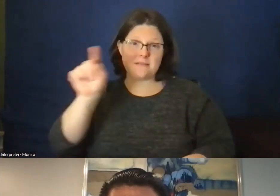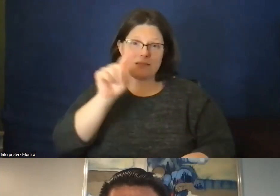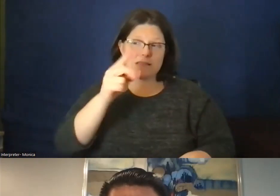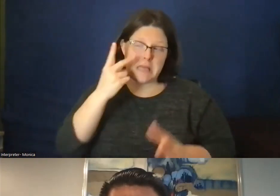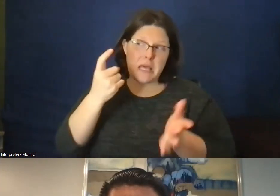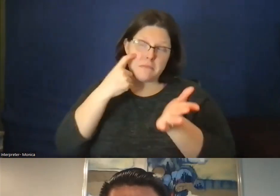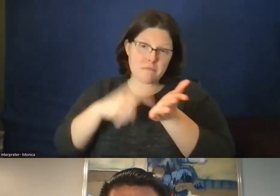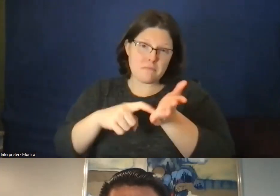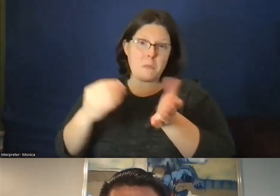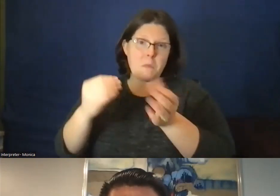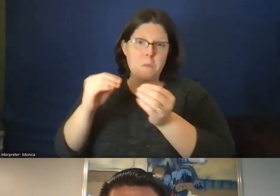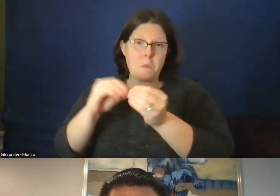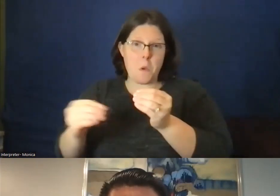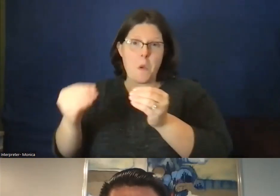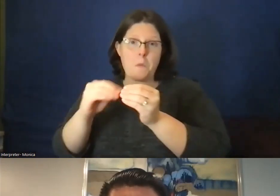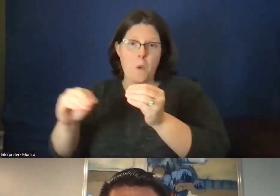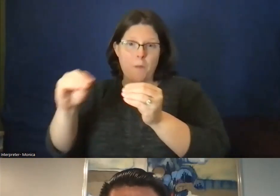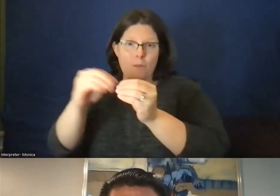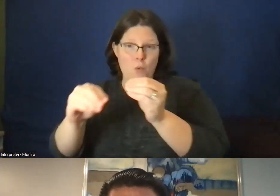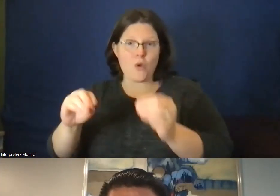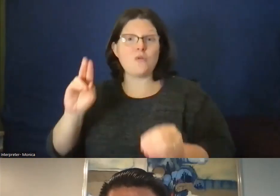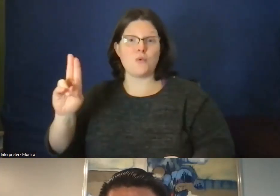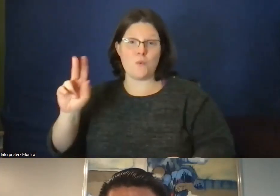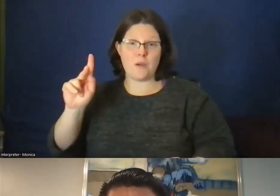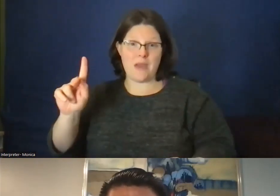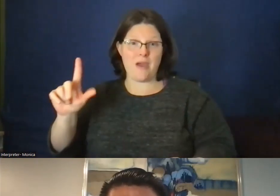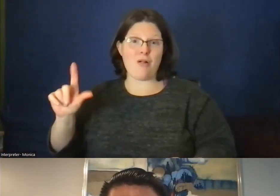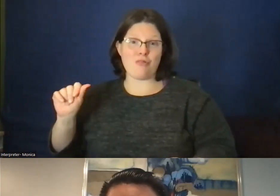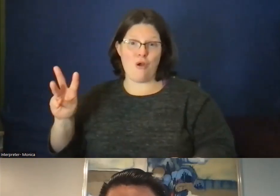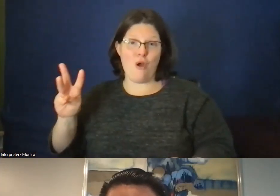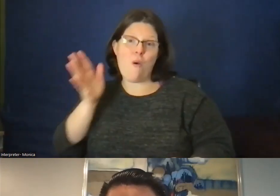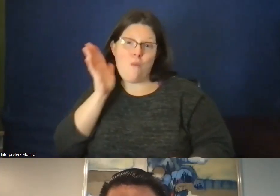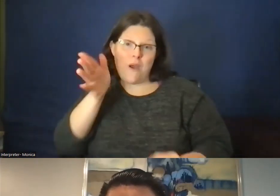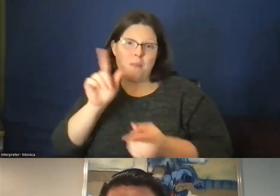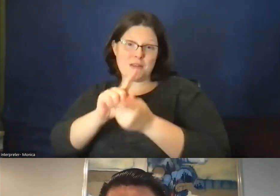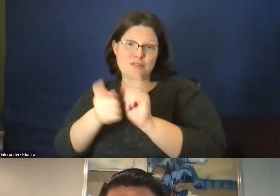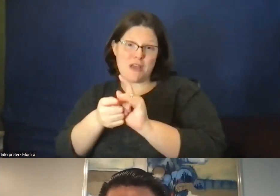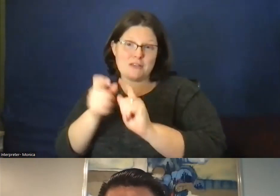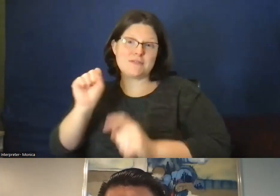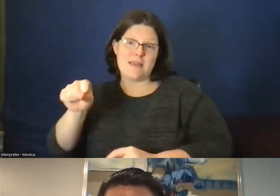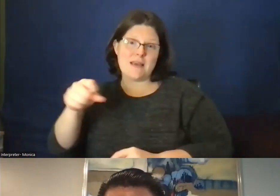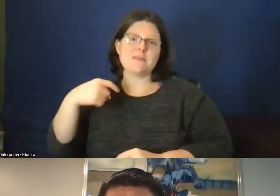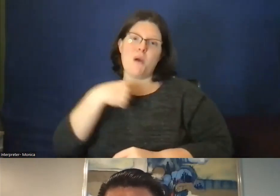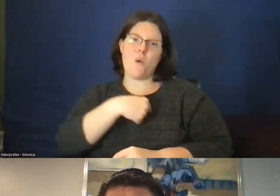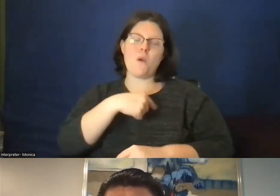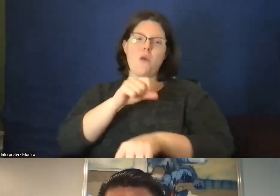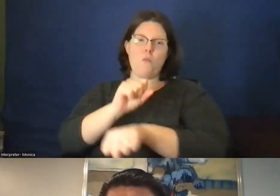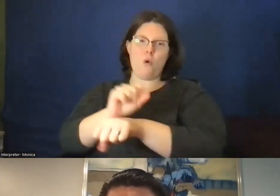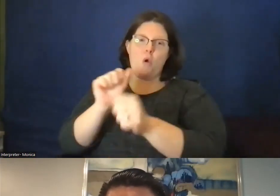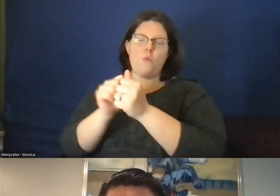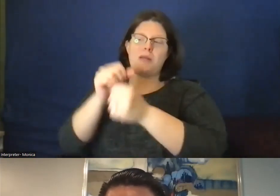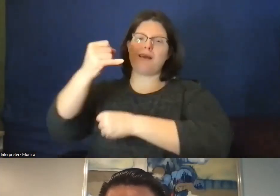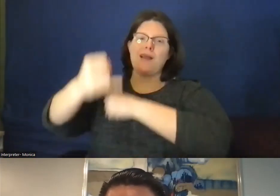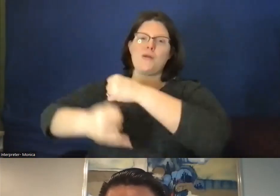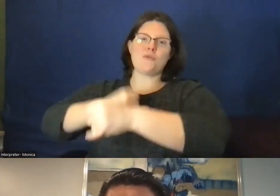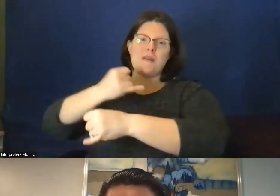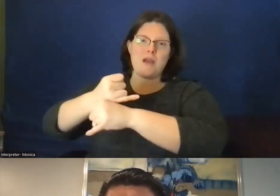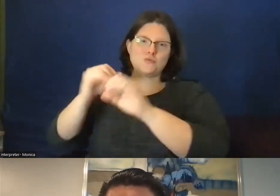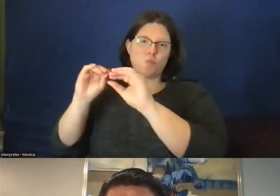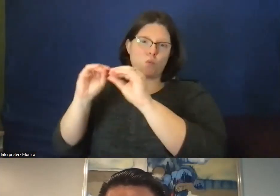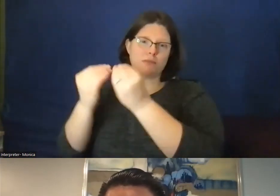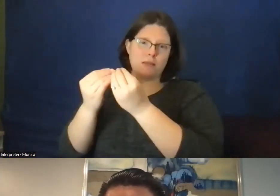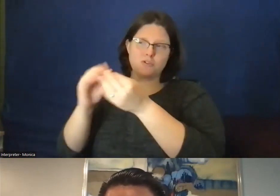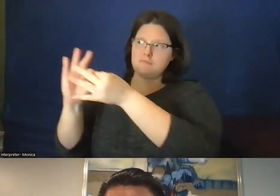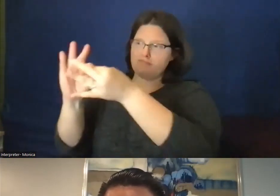and more. So the UK law will be changed because we do work with the international organizations.